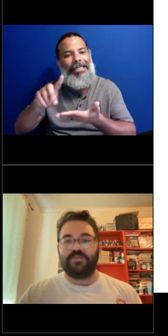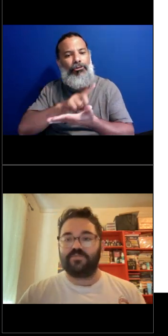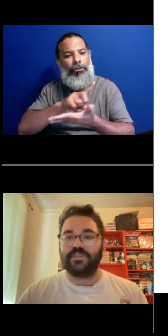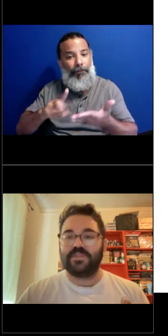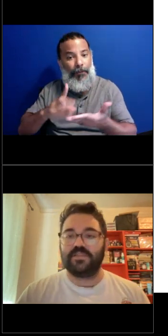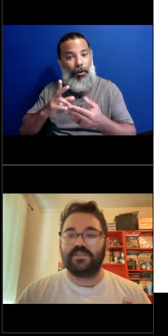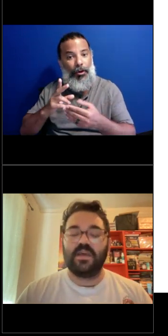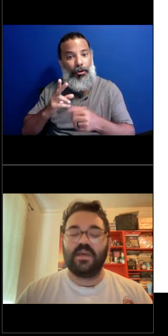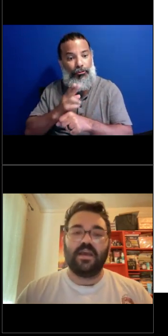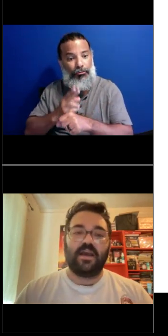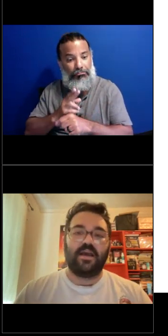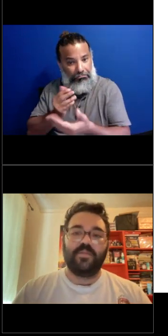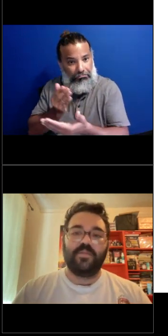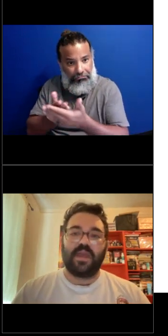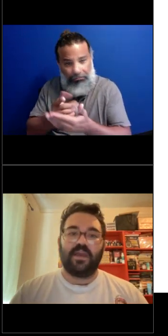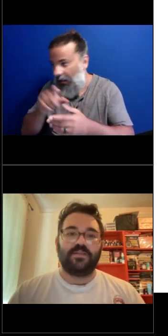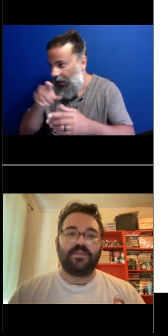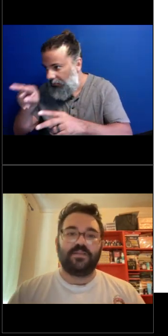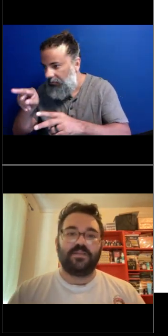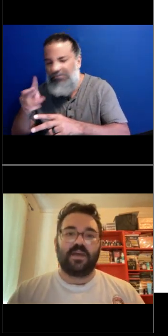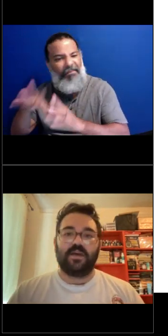before we get to the references.